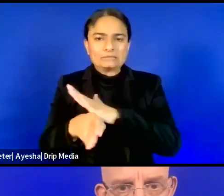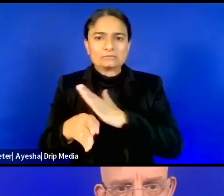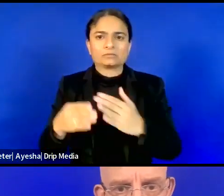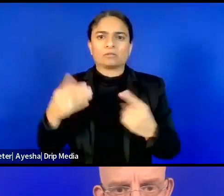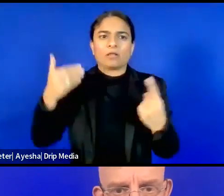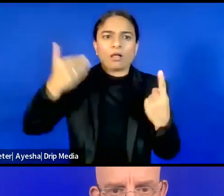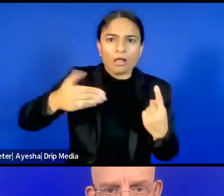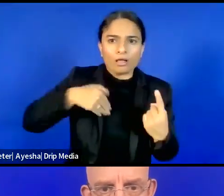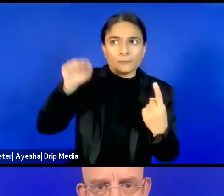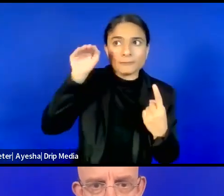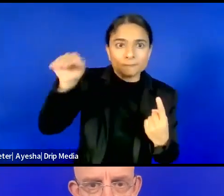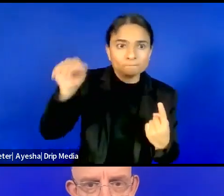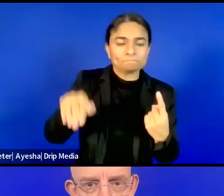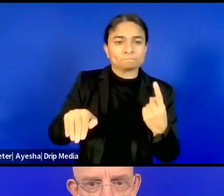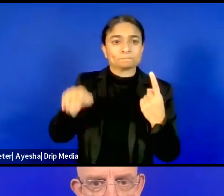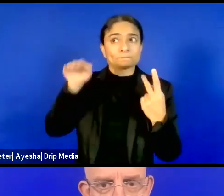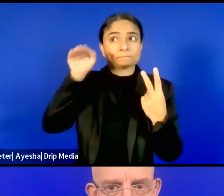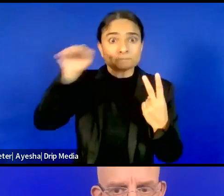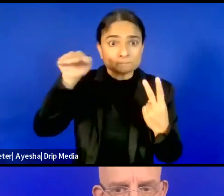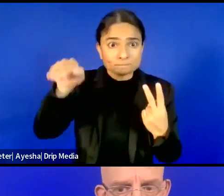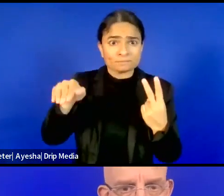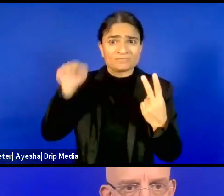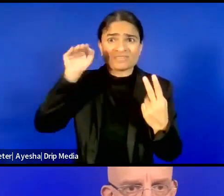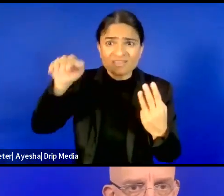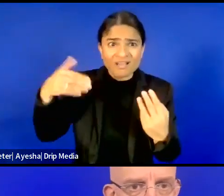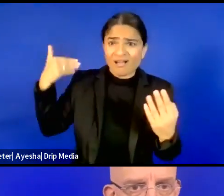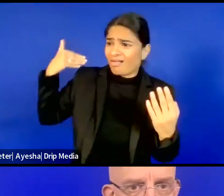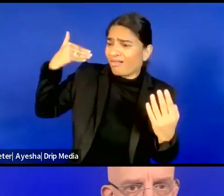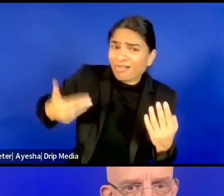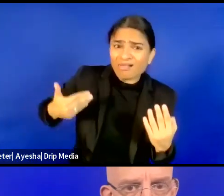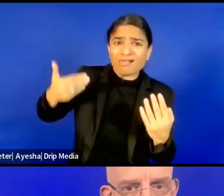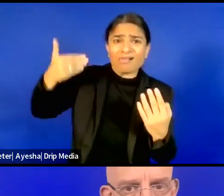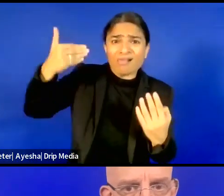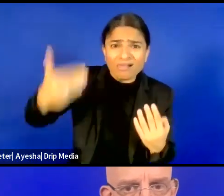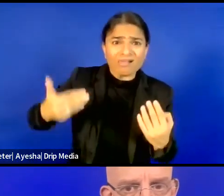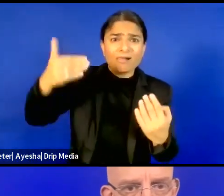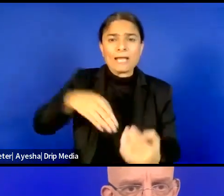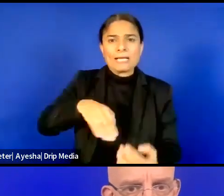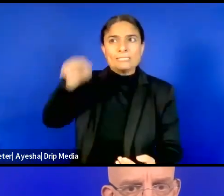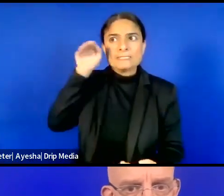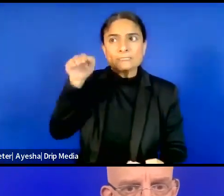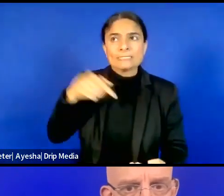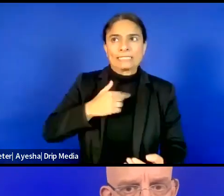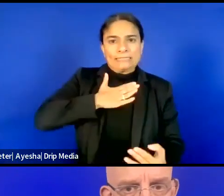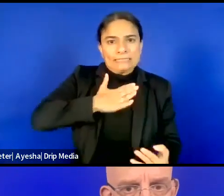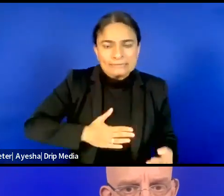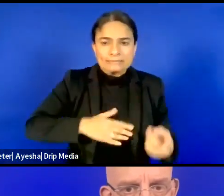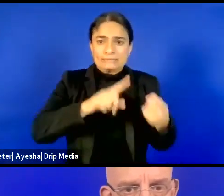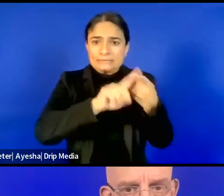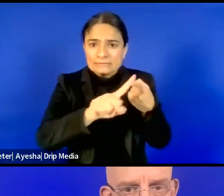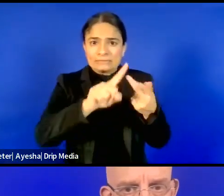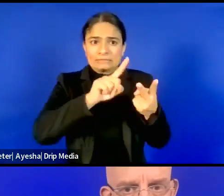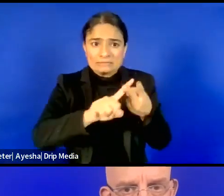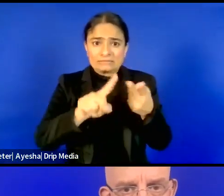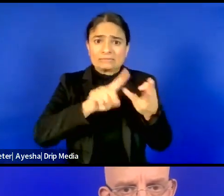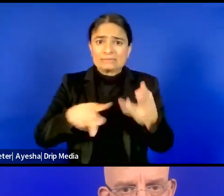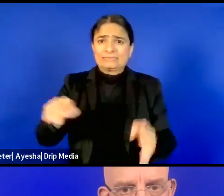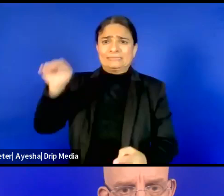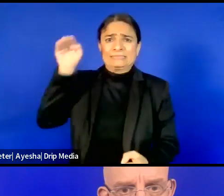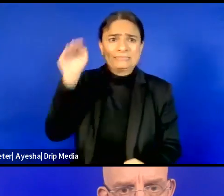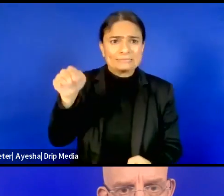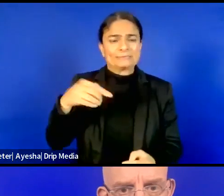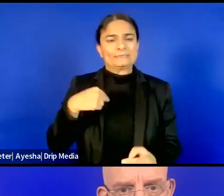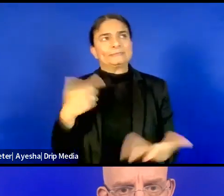many times I'm going to have to insist, and what I'm willing to tolerate one way or the other in terms of not getting the accessibility measures